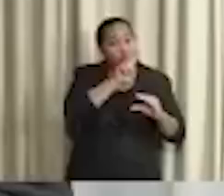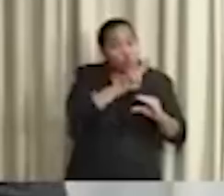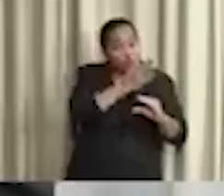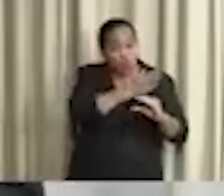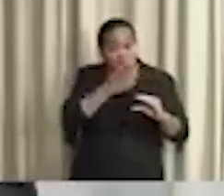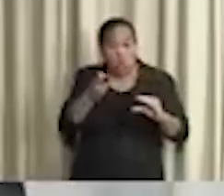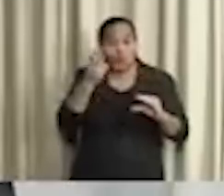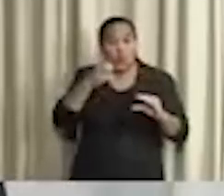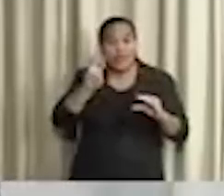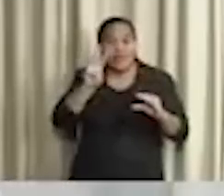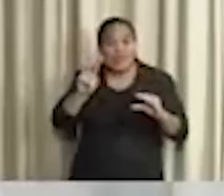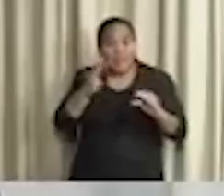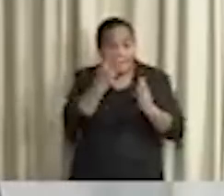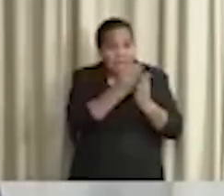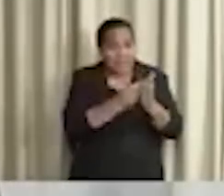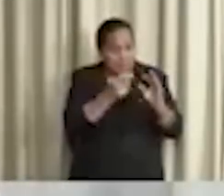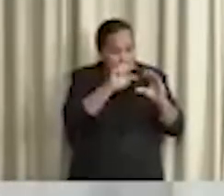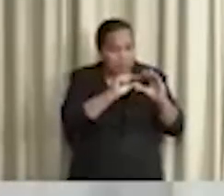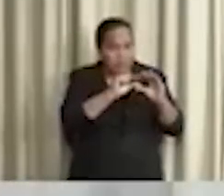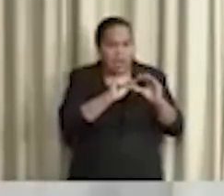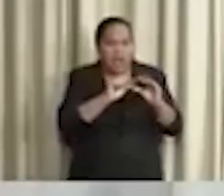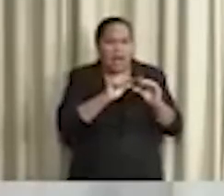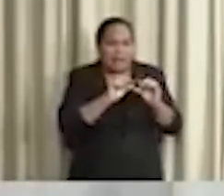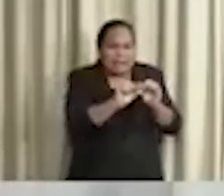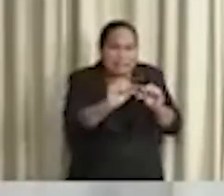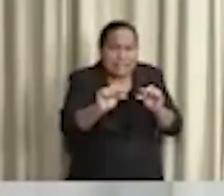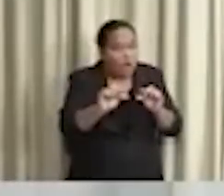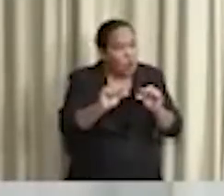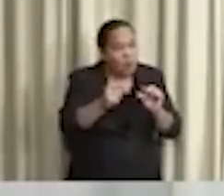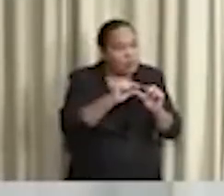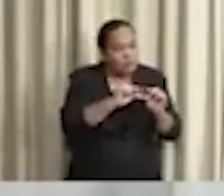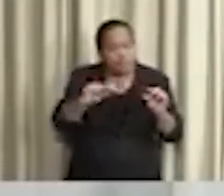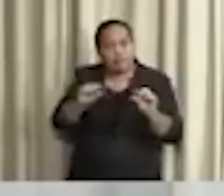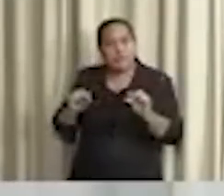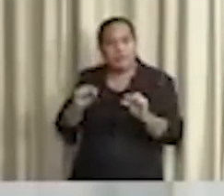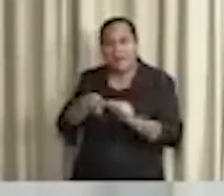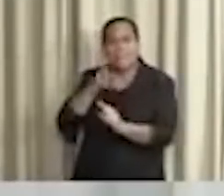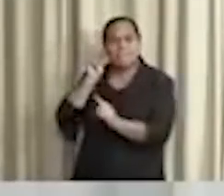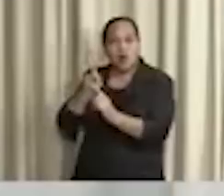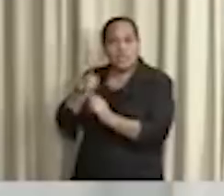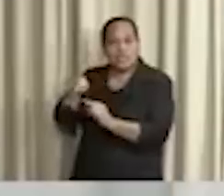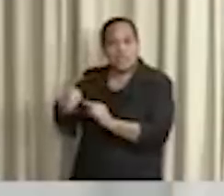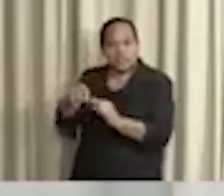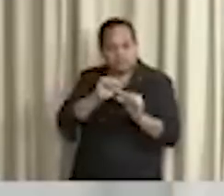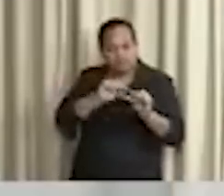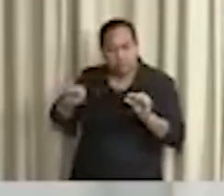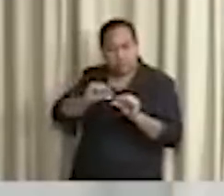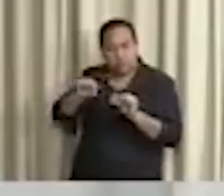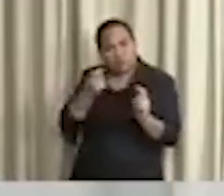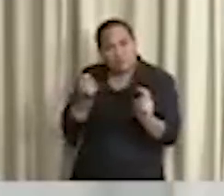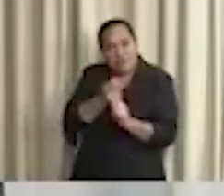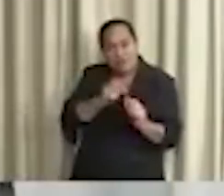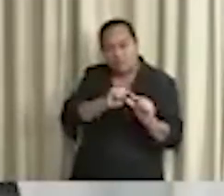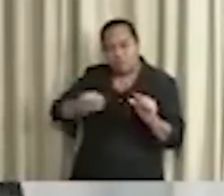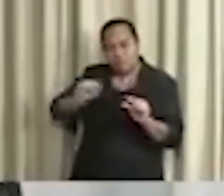2022-2023 budget to accommodate certain immediate priorities of the government, to cater for additional funding requests